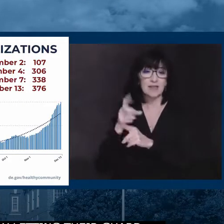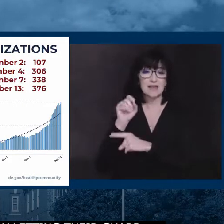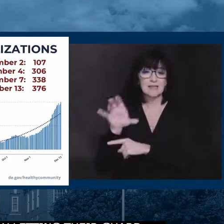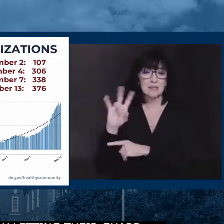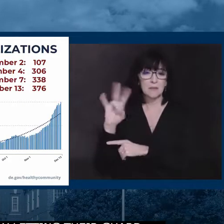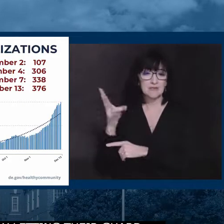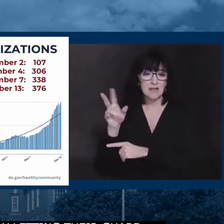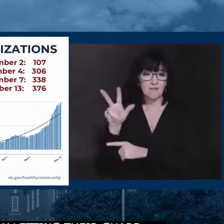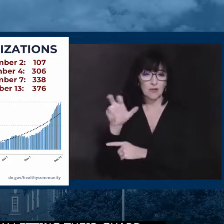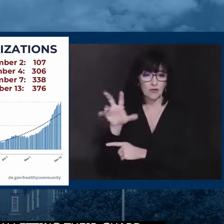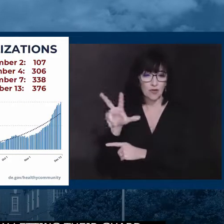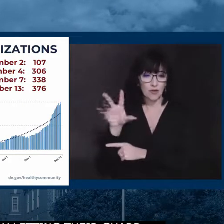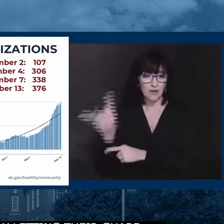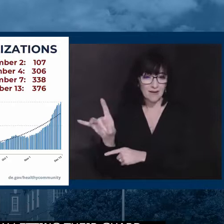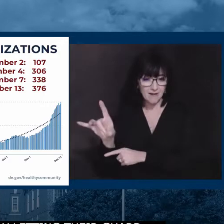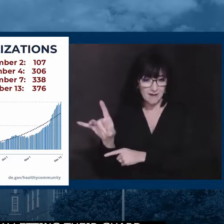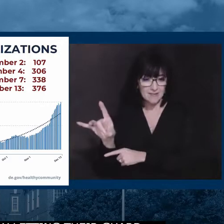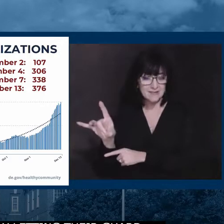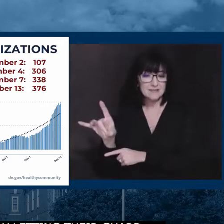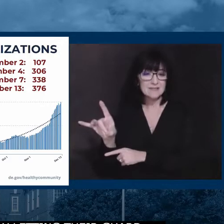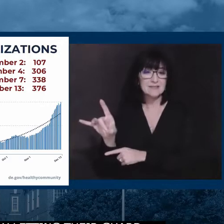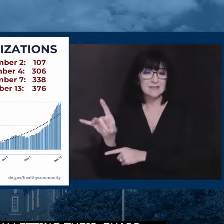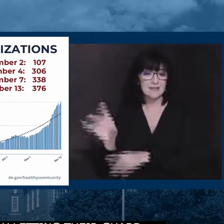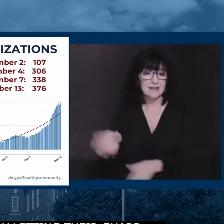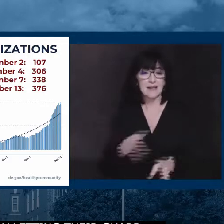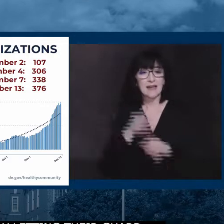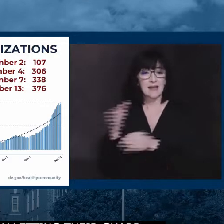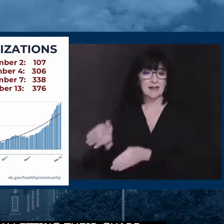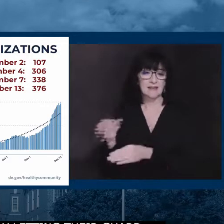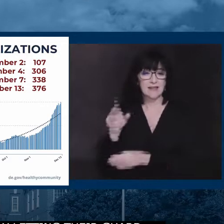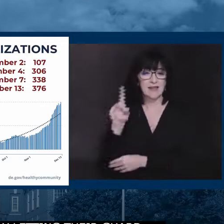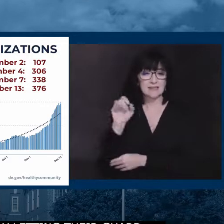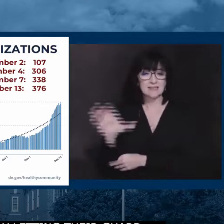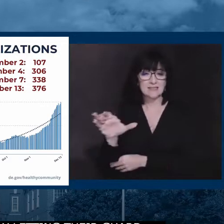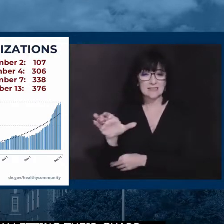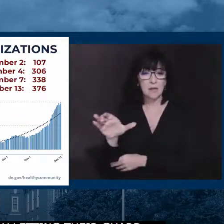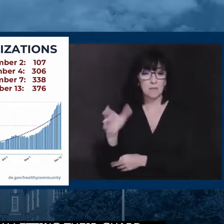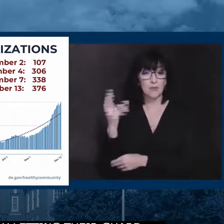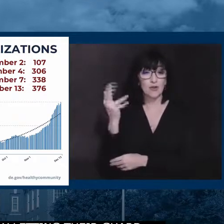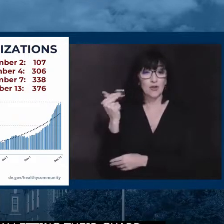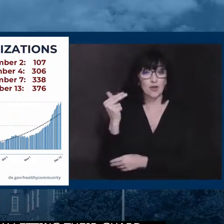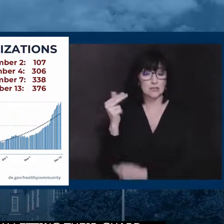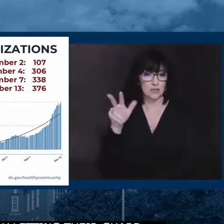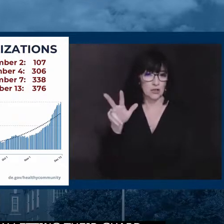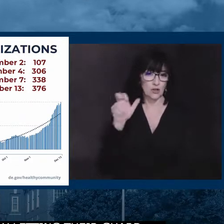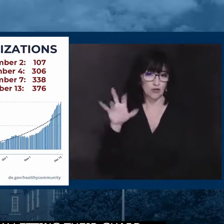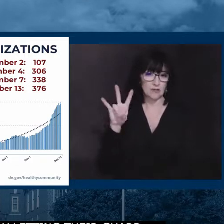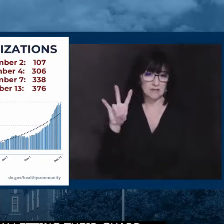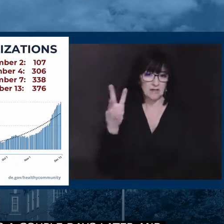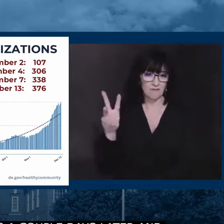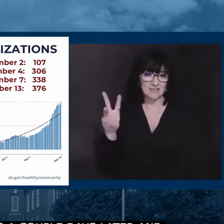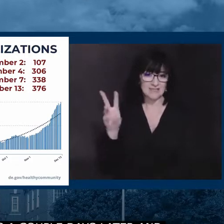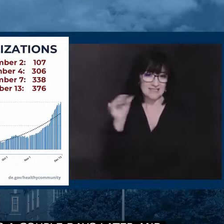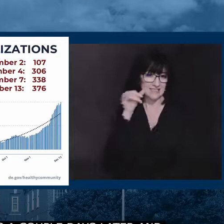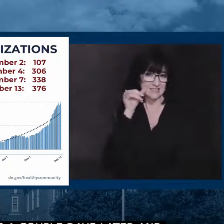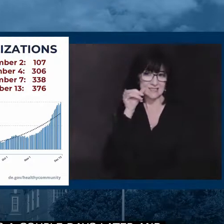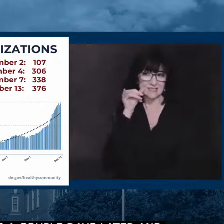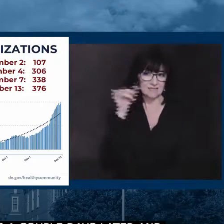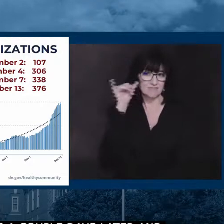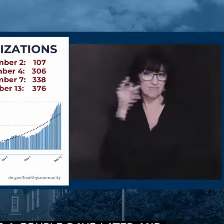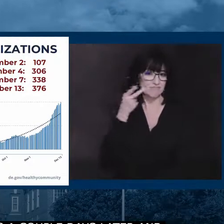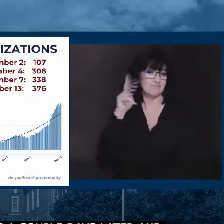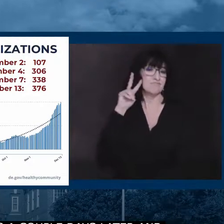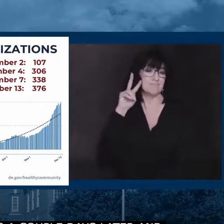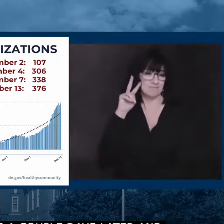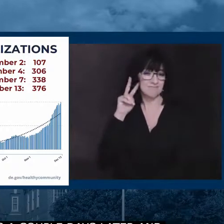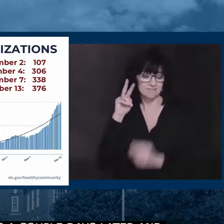week later to December 13th, yesterday, to 376. And so you can see that we've met